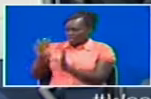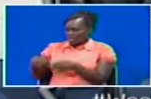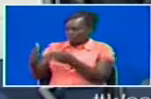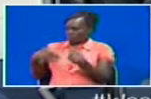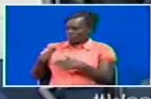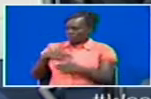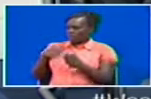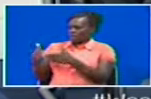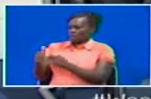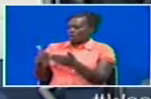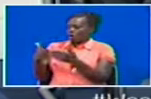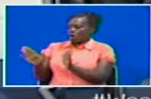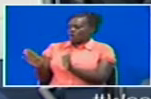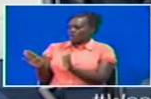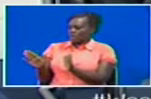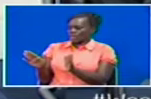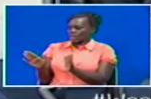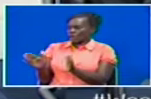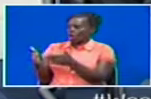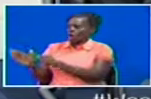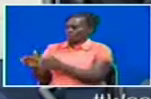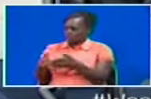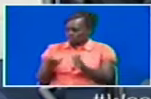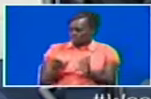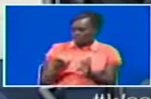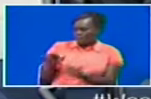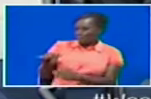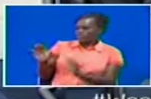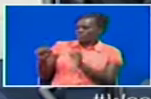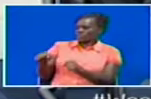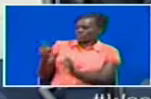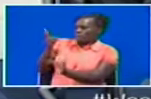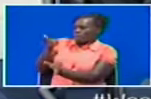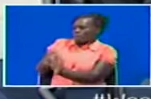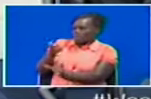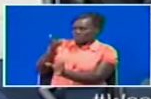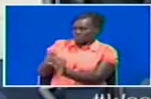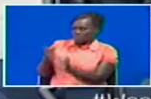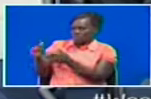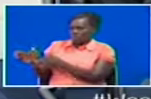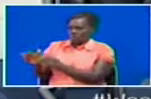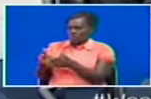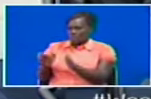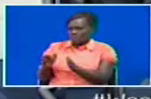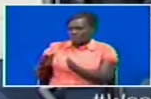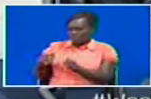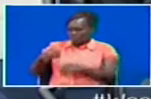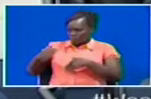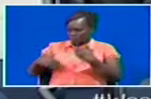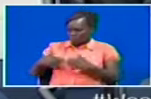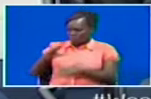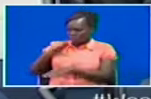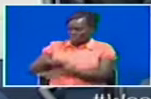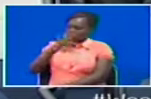opportunities. I will open windows and doors for them so that they are able to participate in these opportunities and be able to earn a living